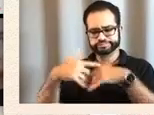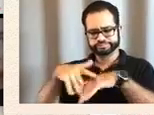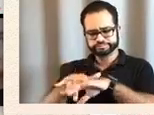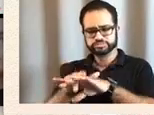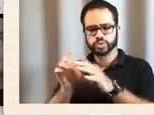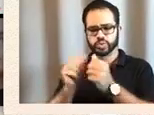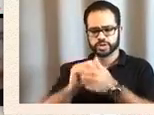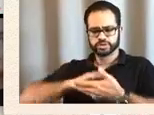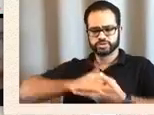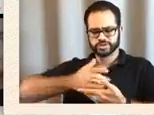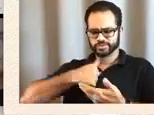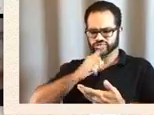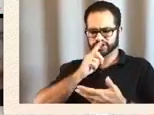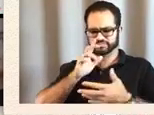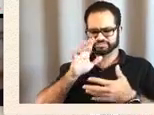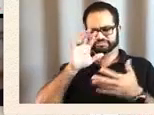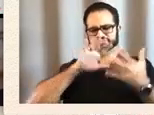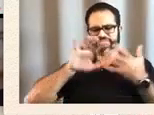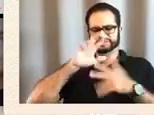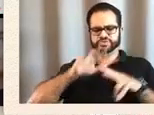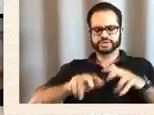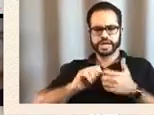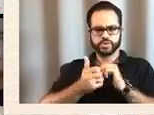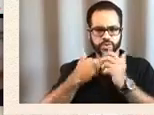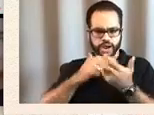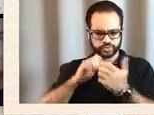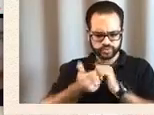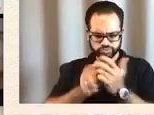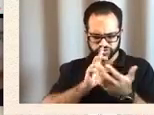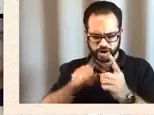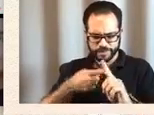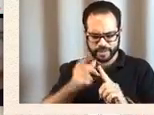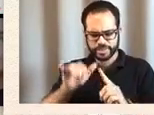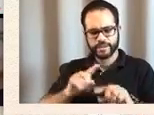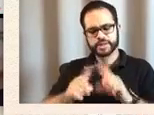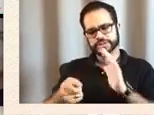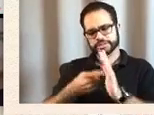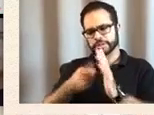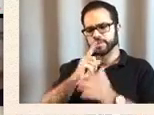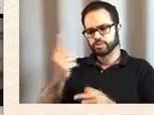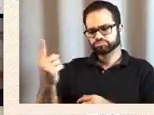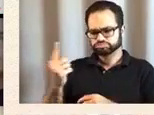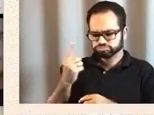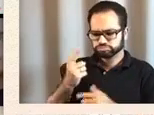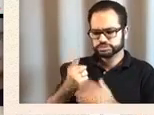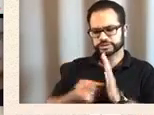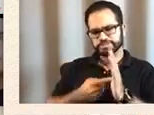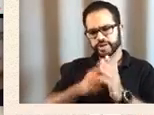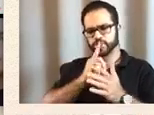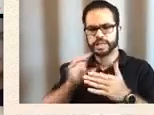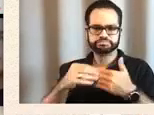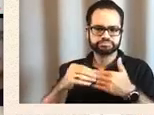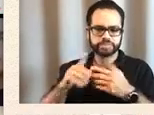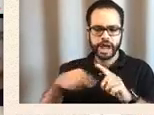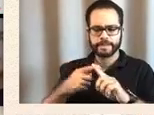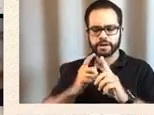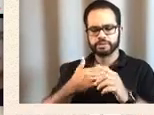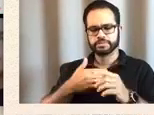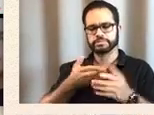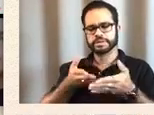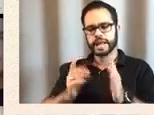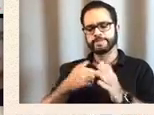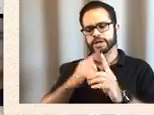them. So sometimes they would approach me first. Sometimes they'd just be very lenient about letting me turn things in, because, and whenever that happened,